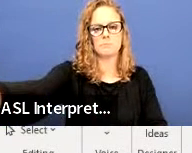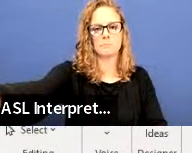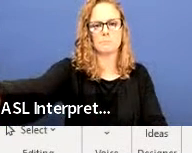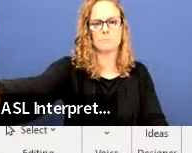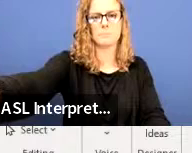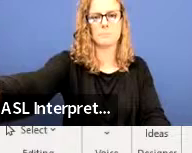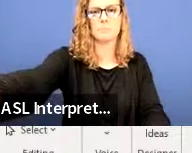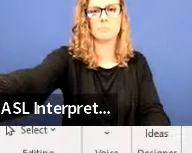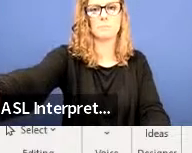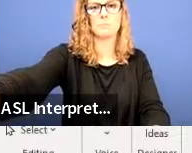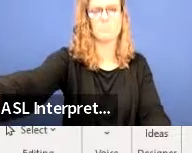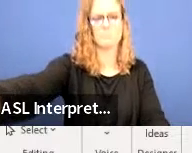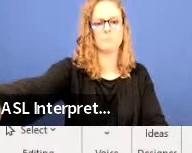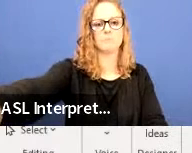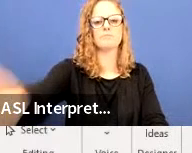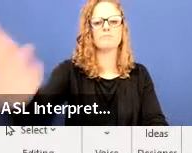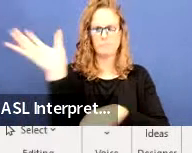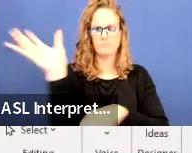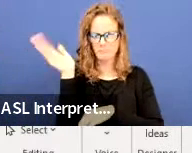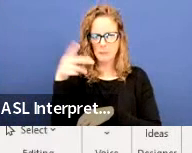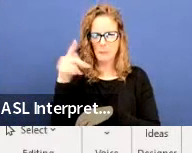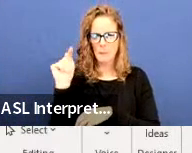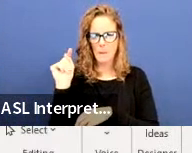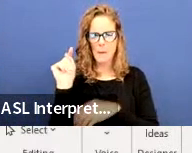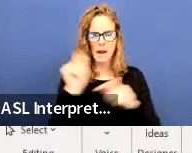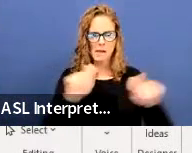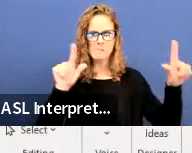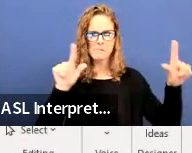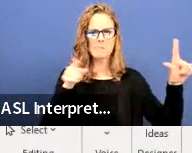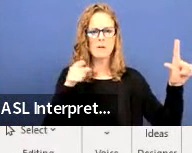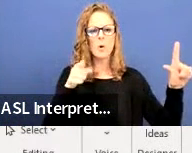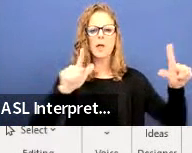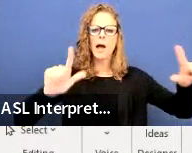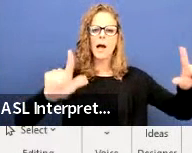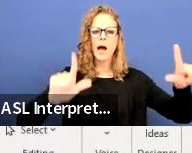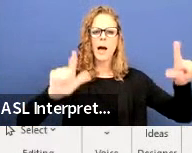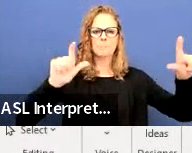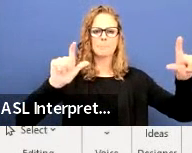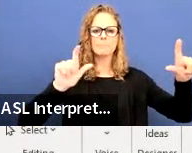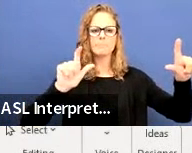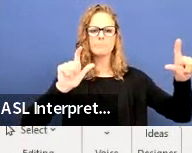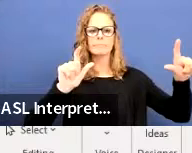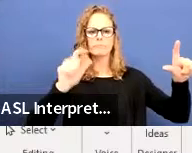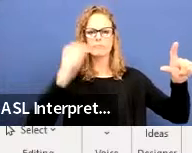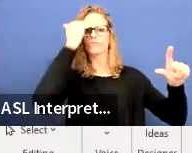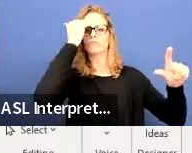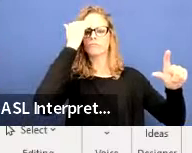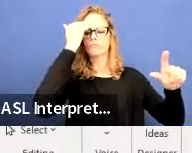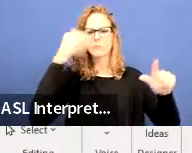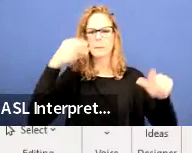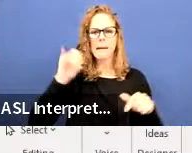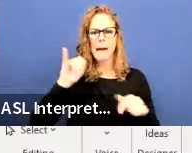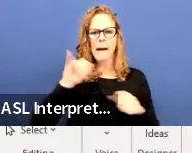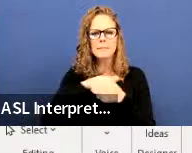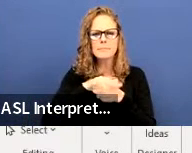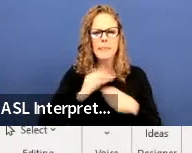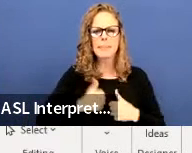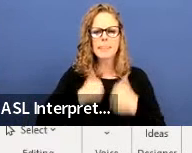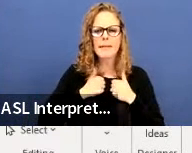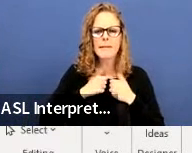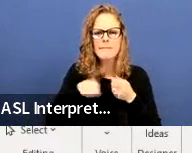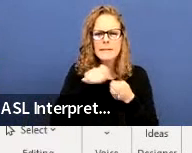So this is giving you a snapshot of where our Pacific Islanders in terms